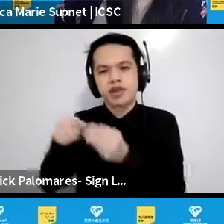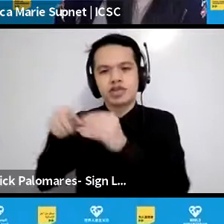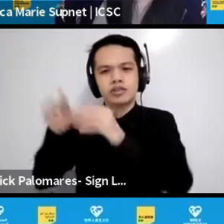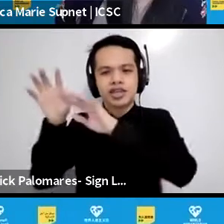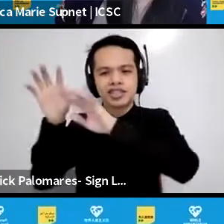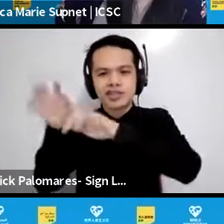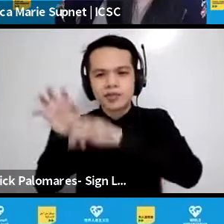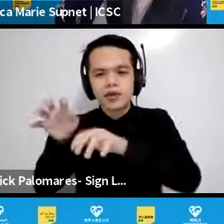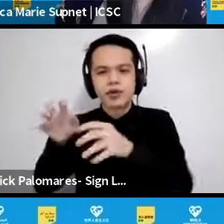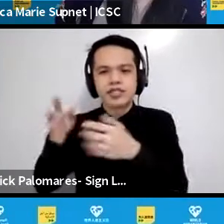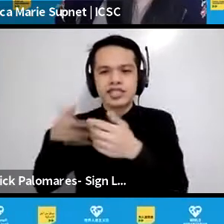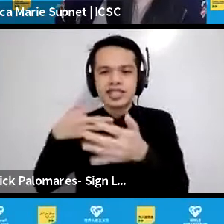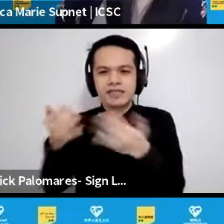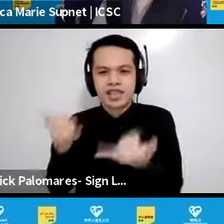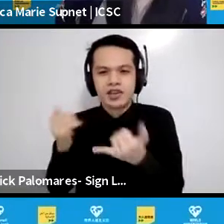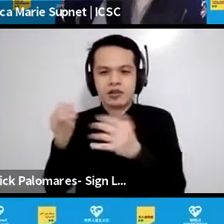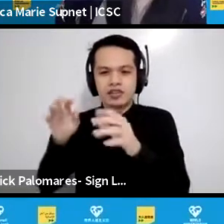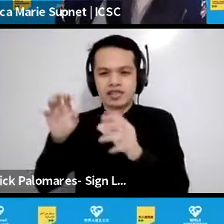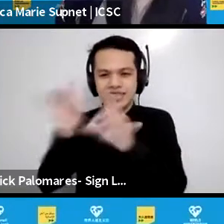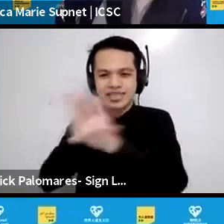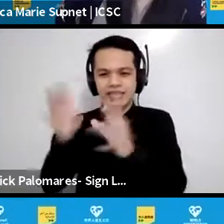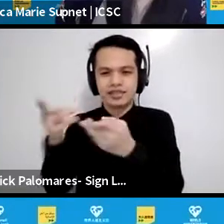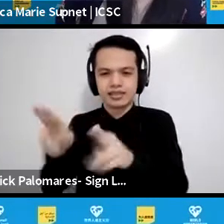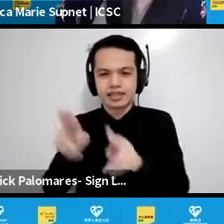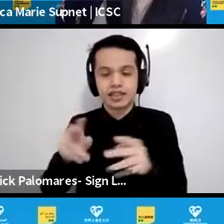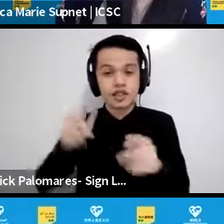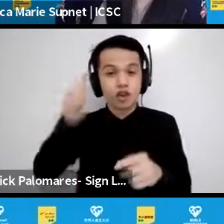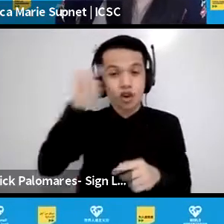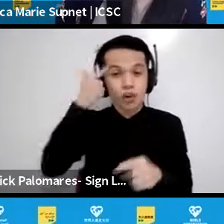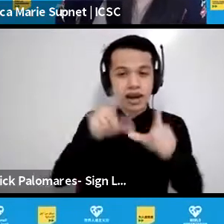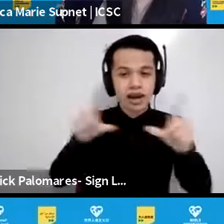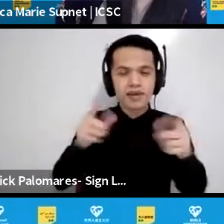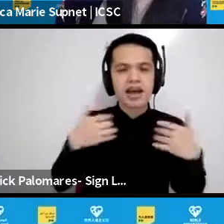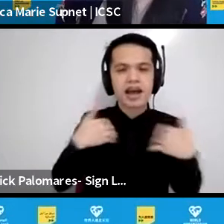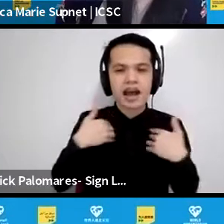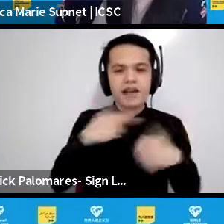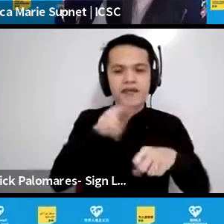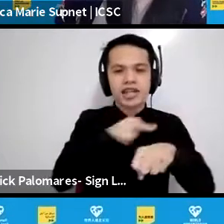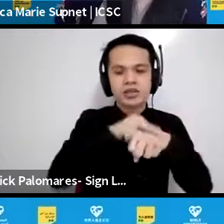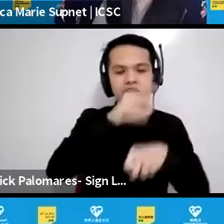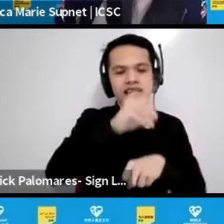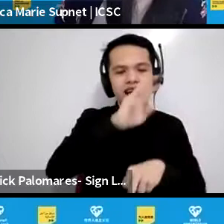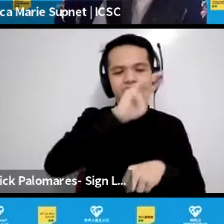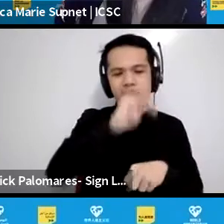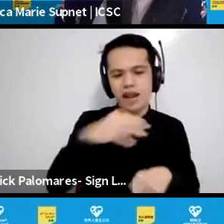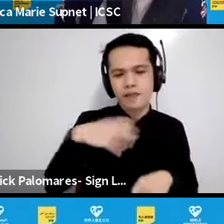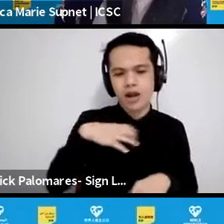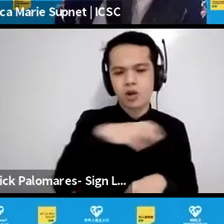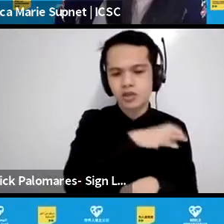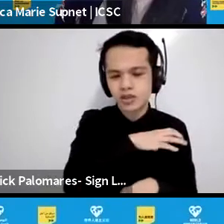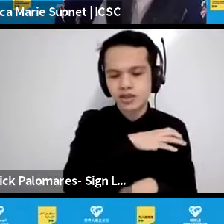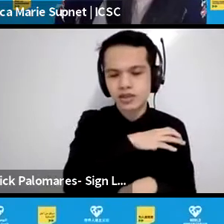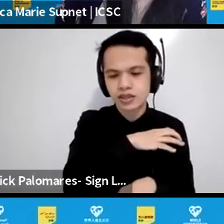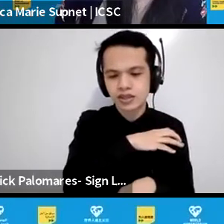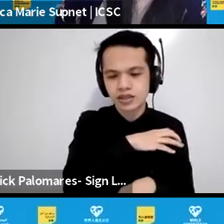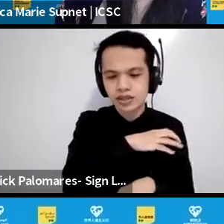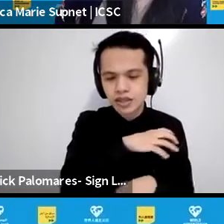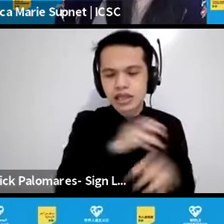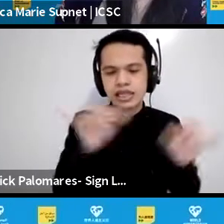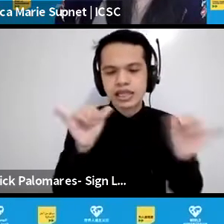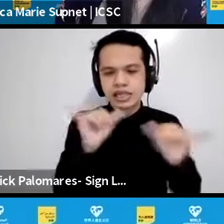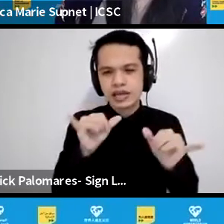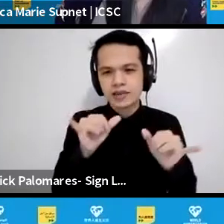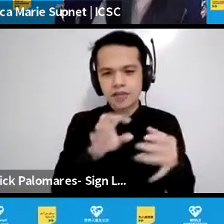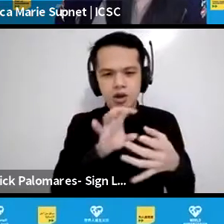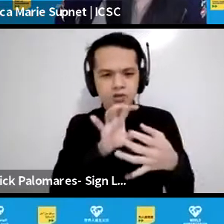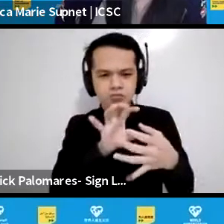even post-crisis. At the government level, so we have the National DRM Council, who, of course, coordinates